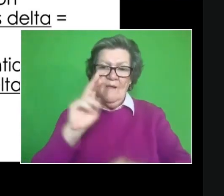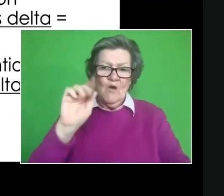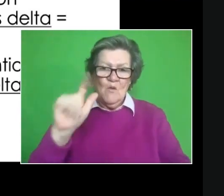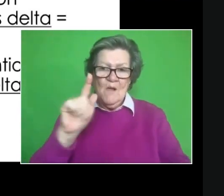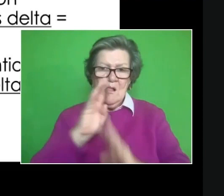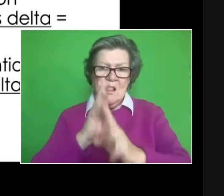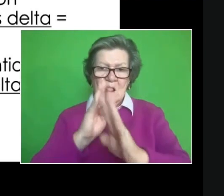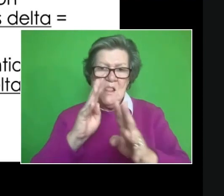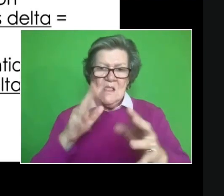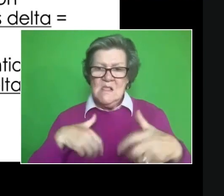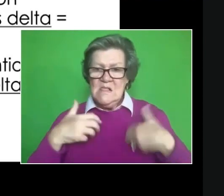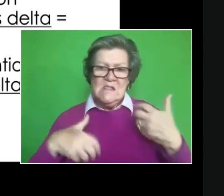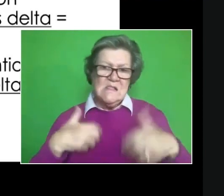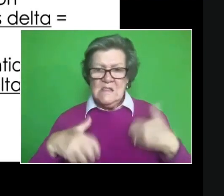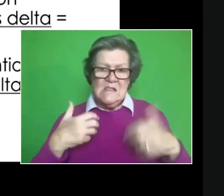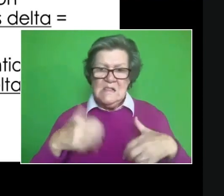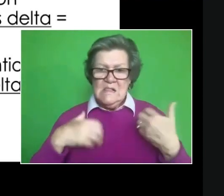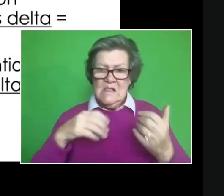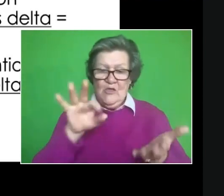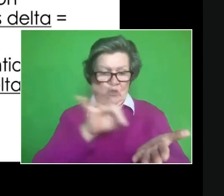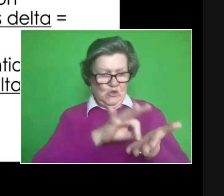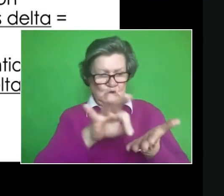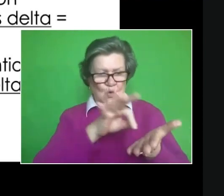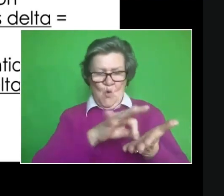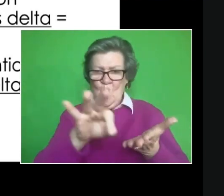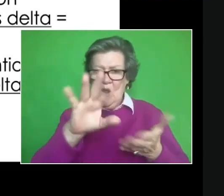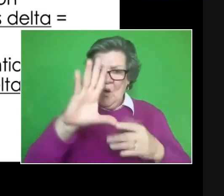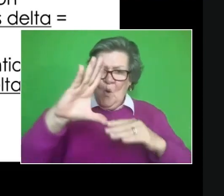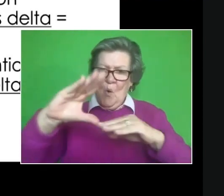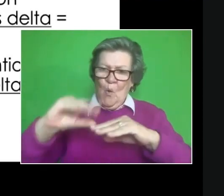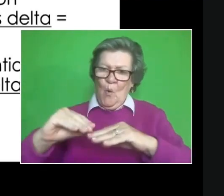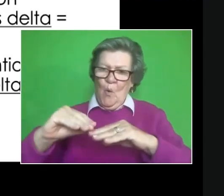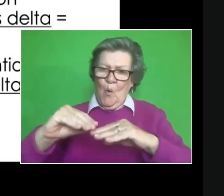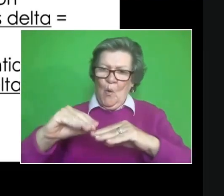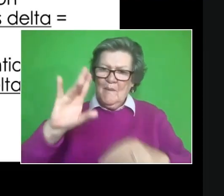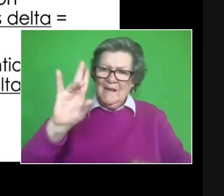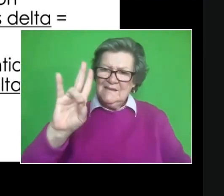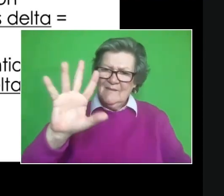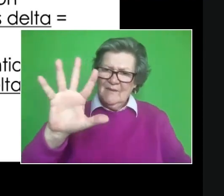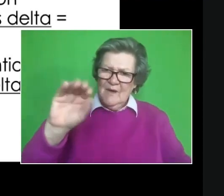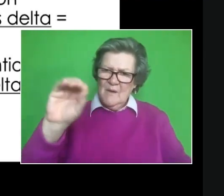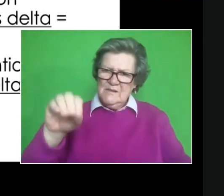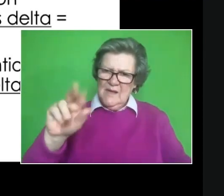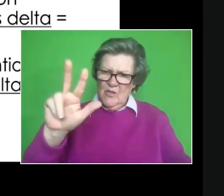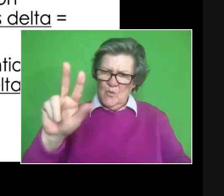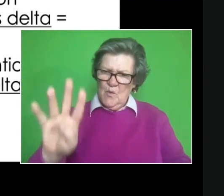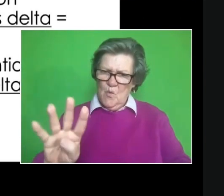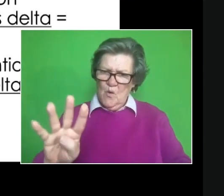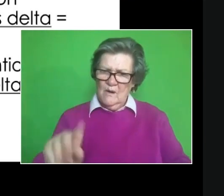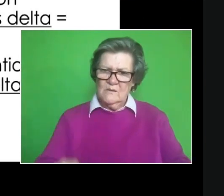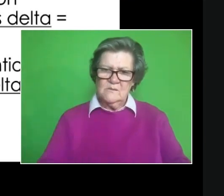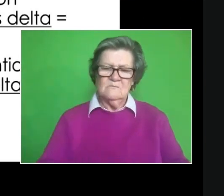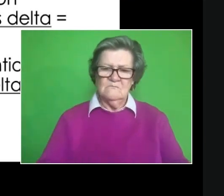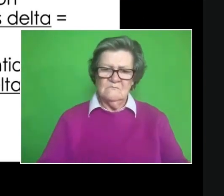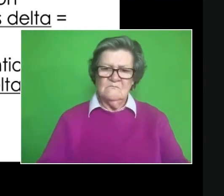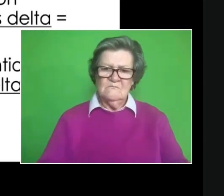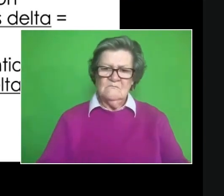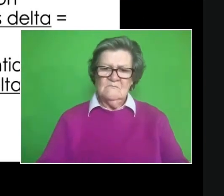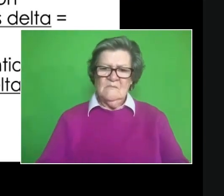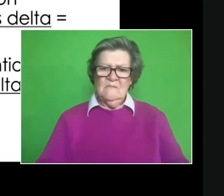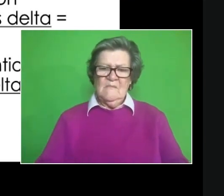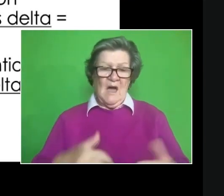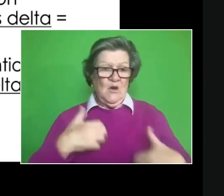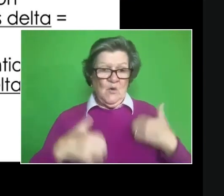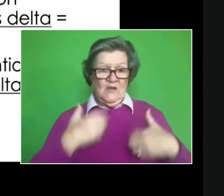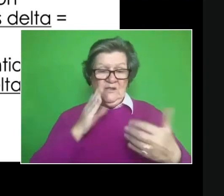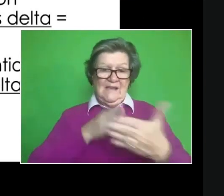Verbal aggression scores diminished by 3/4. Aggression against objects, against